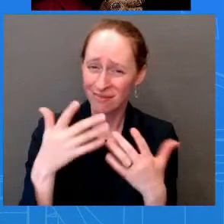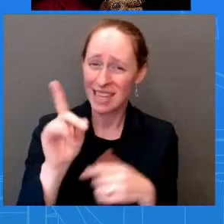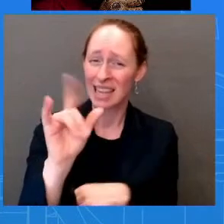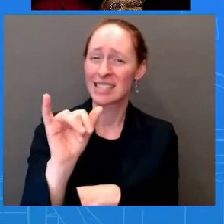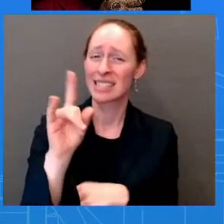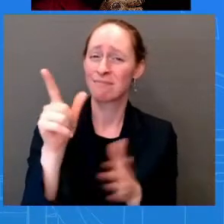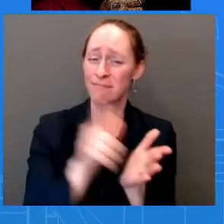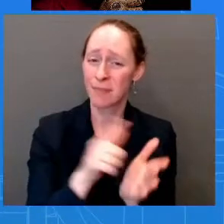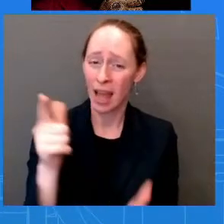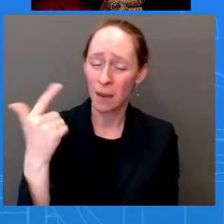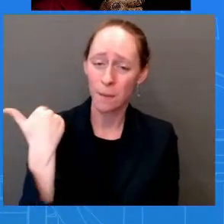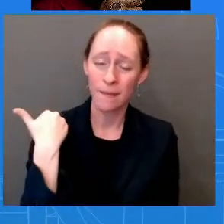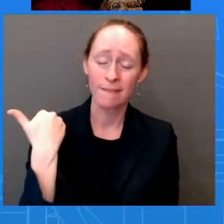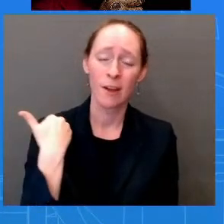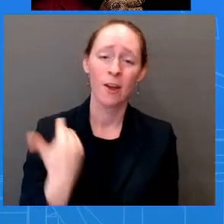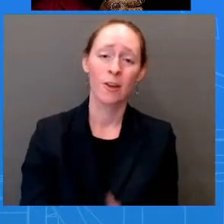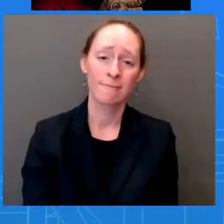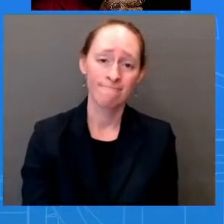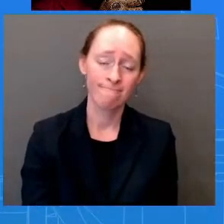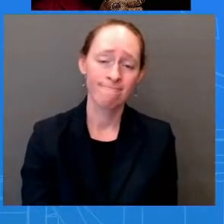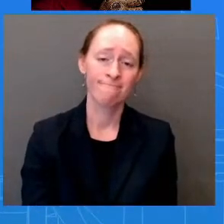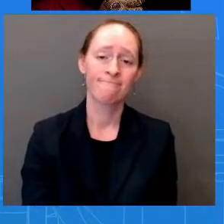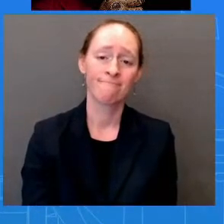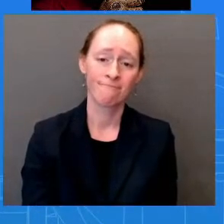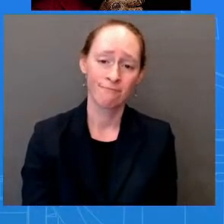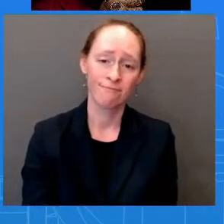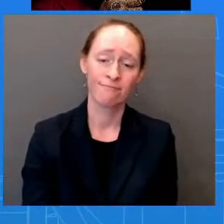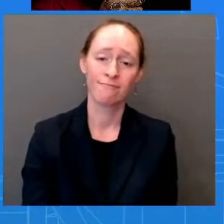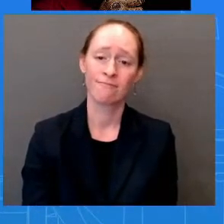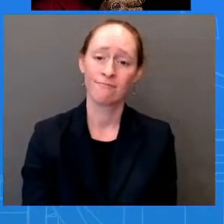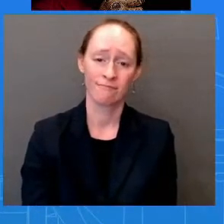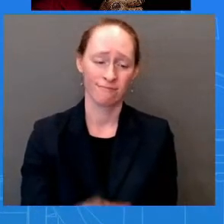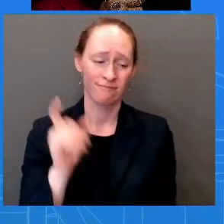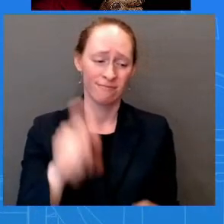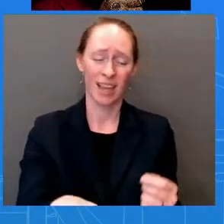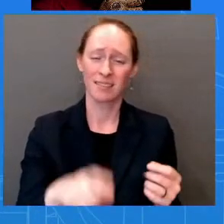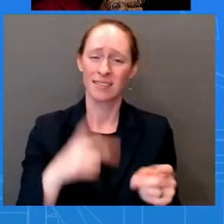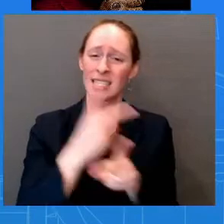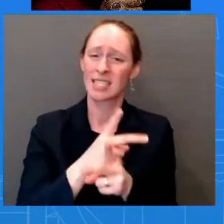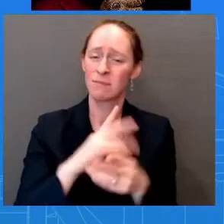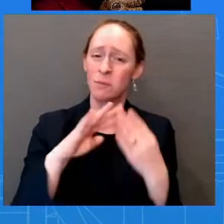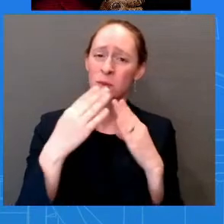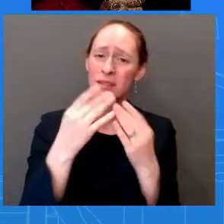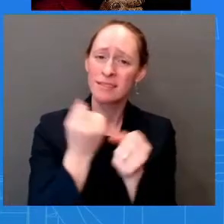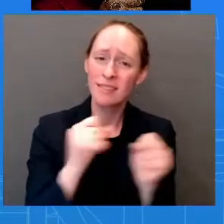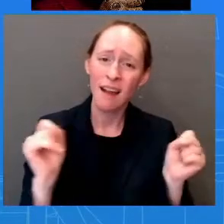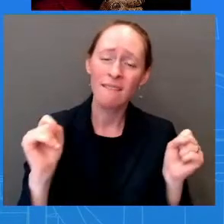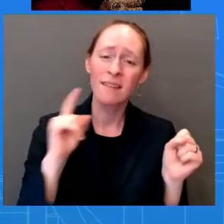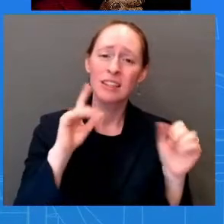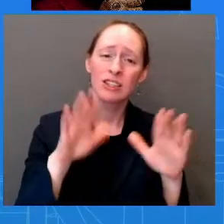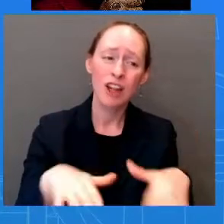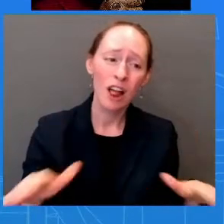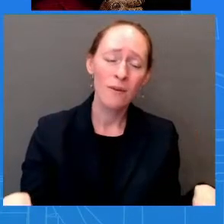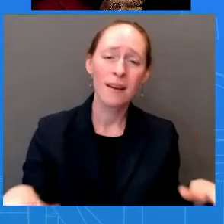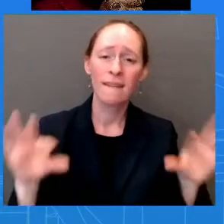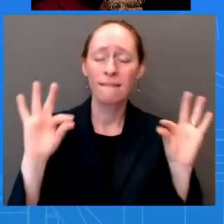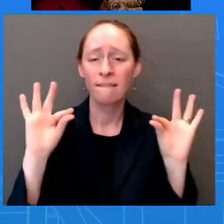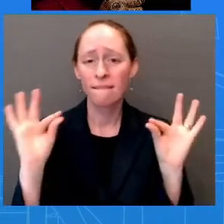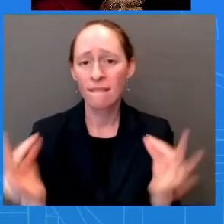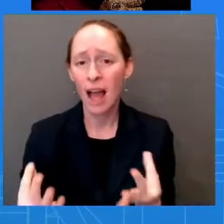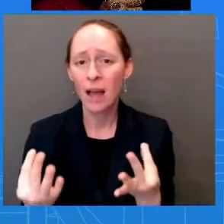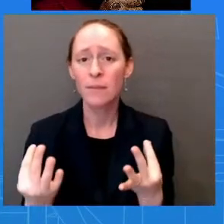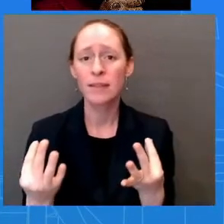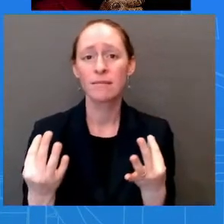have communities that are safe for our kids. We should have communities that are safe for families. We should have communities that are safe for Americans across the country.